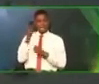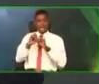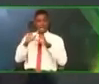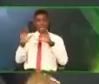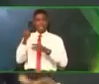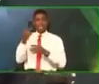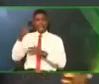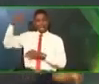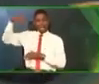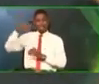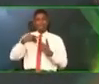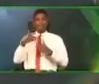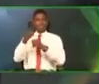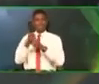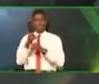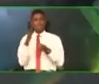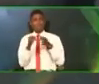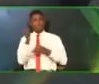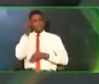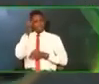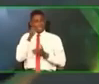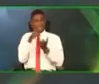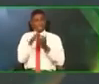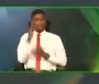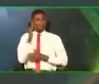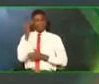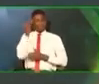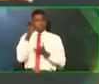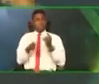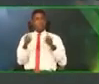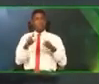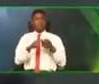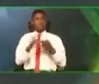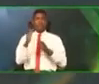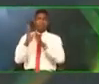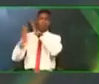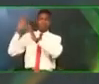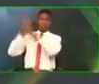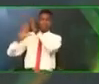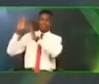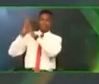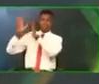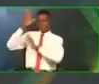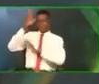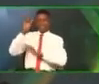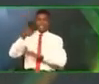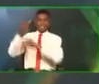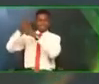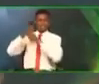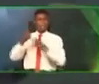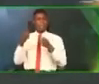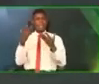you understand this, you will know what happened, respectfully speaking, to the fathers of old. They received many things from God,